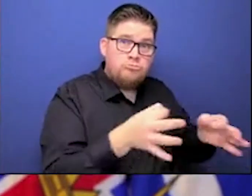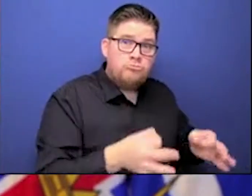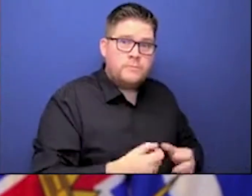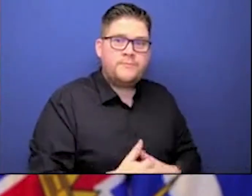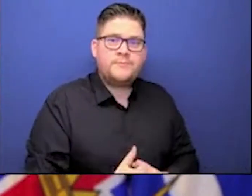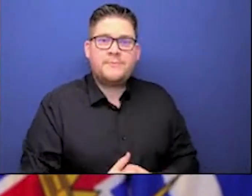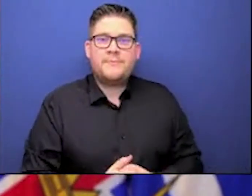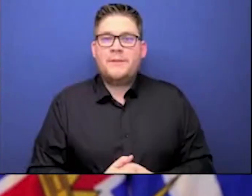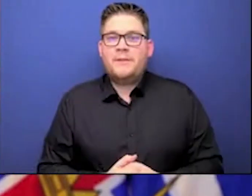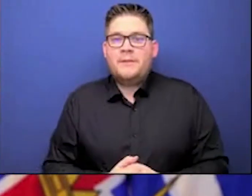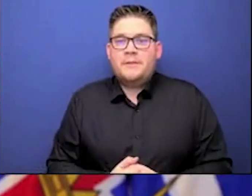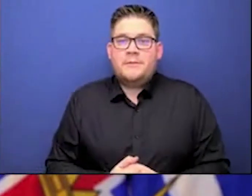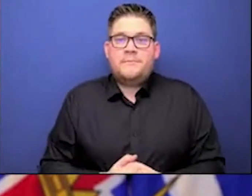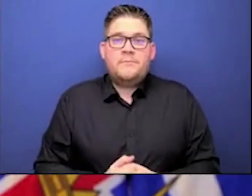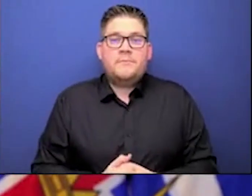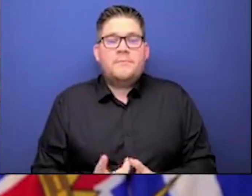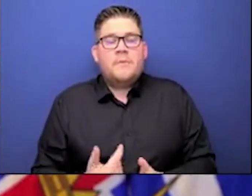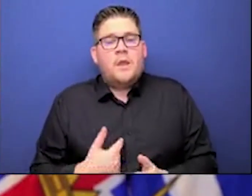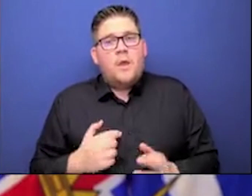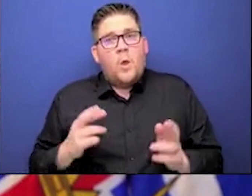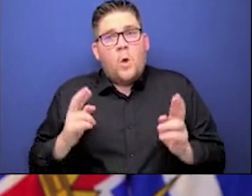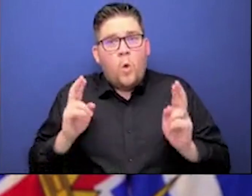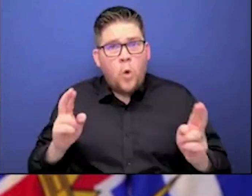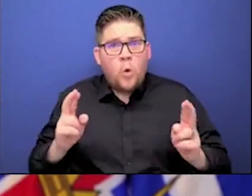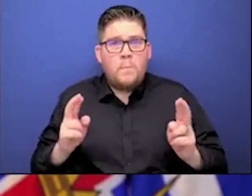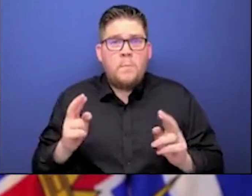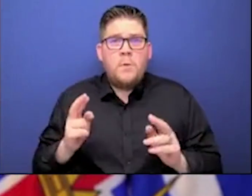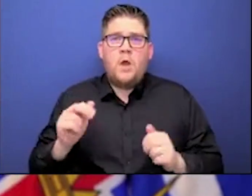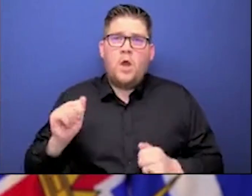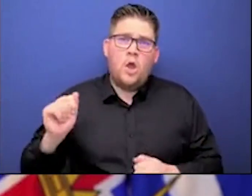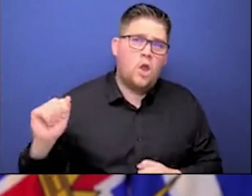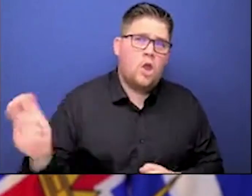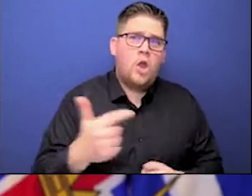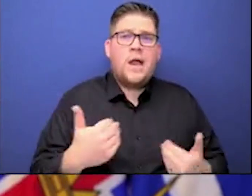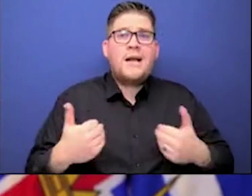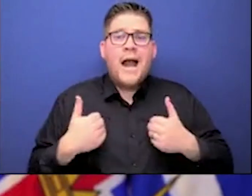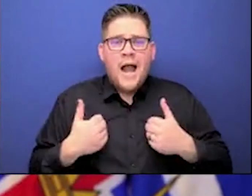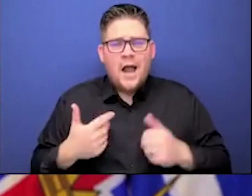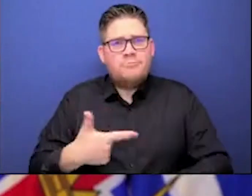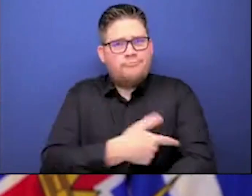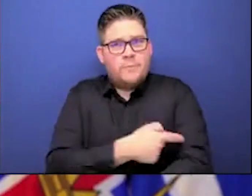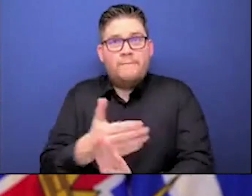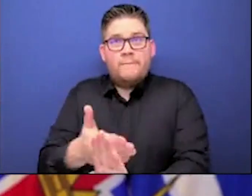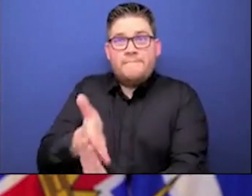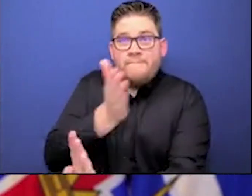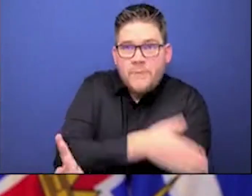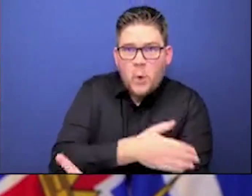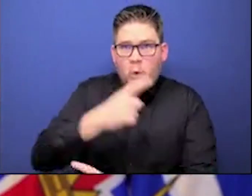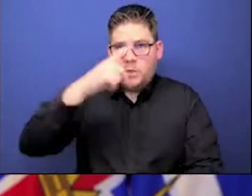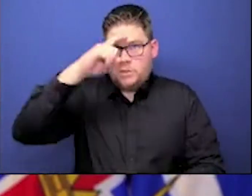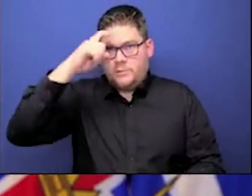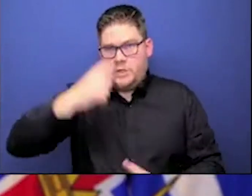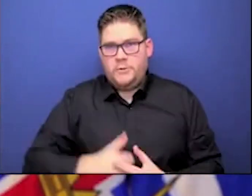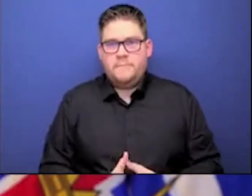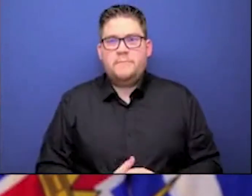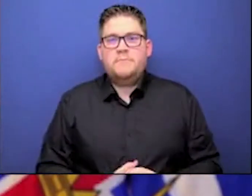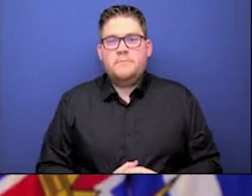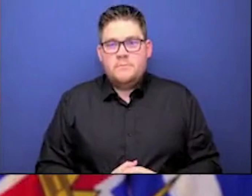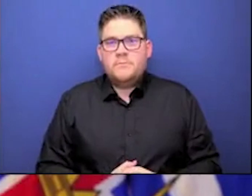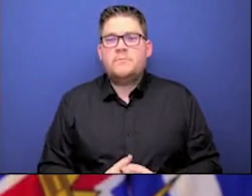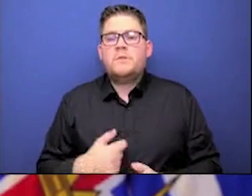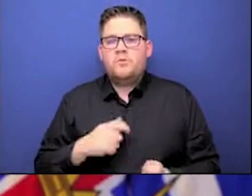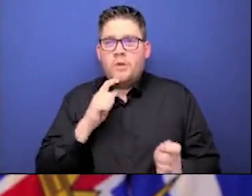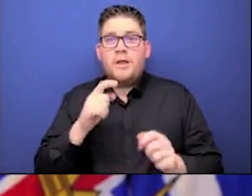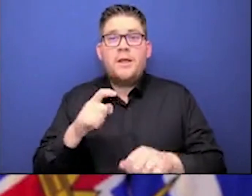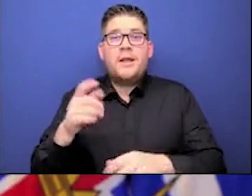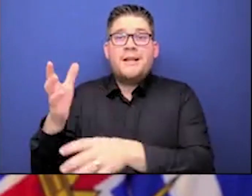hope before the summer. Yes, absolutely. And we are looking at revising the timelines. We didn't have time to do that for the graphics